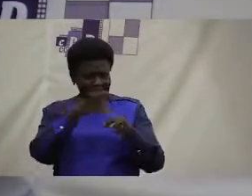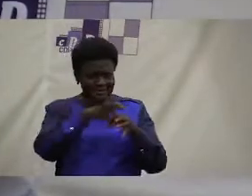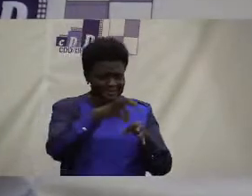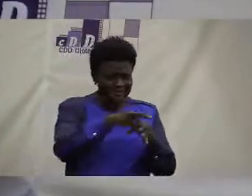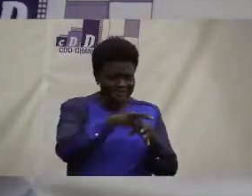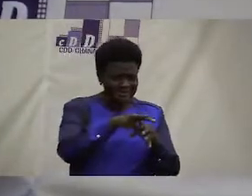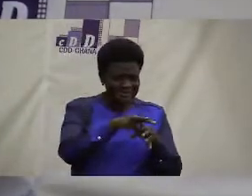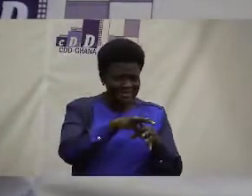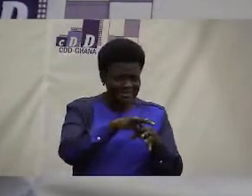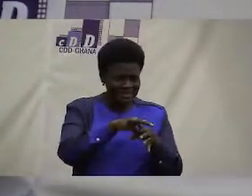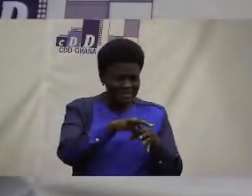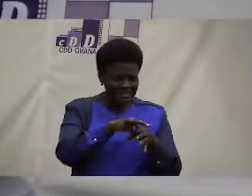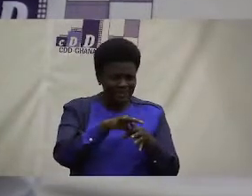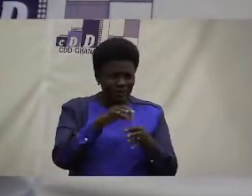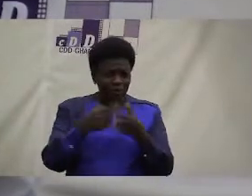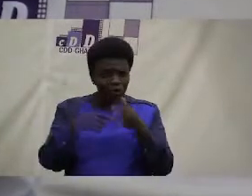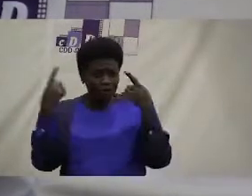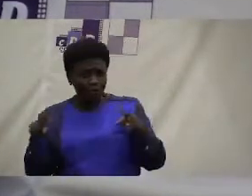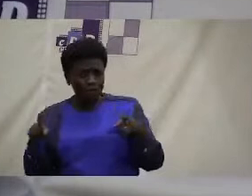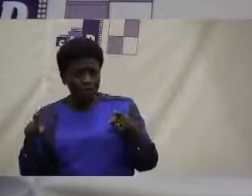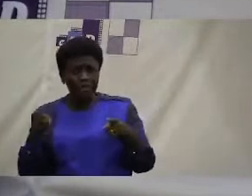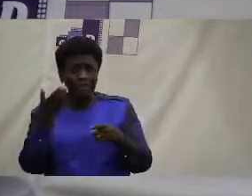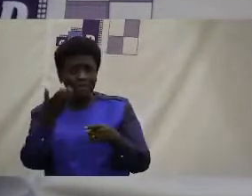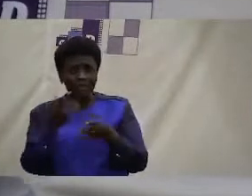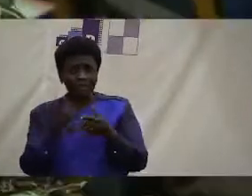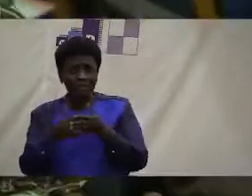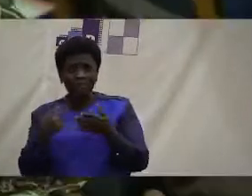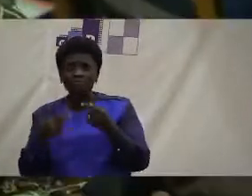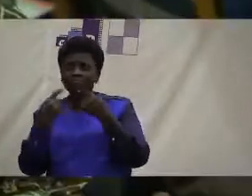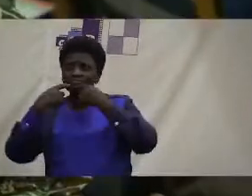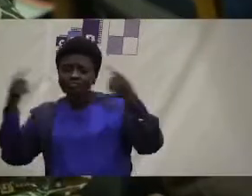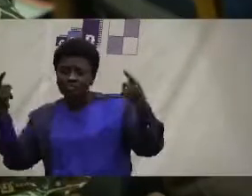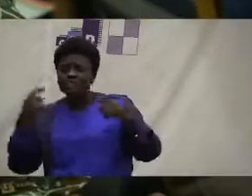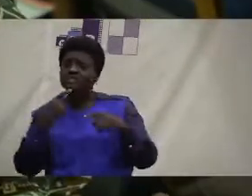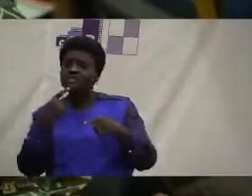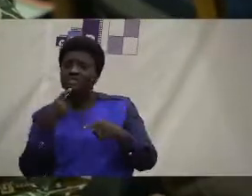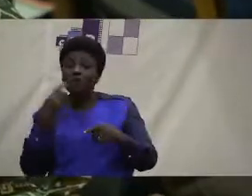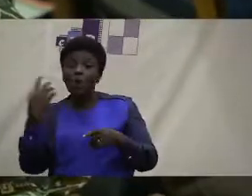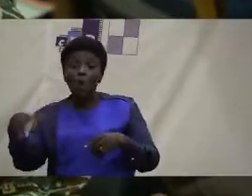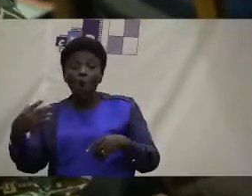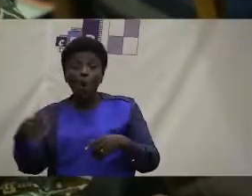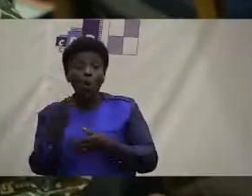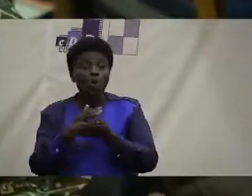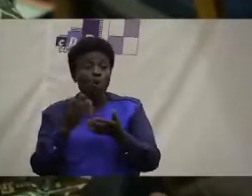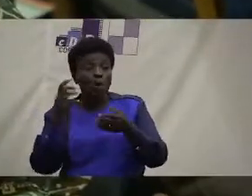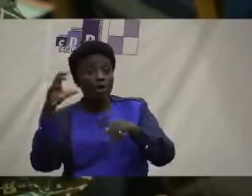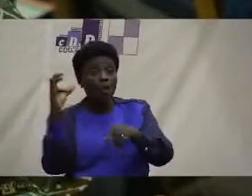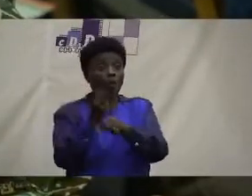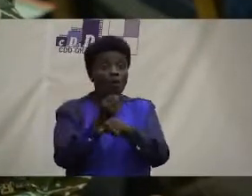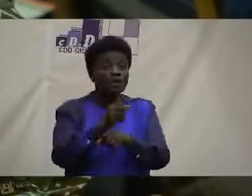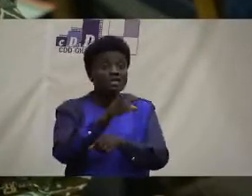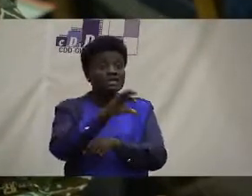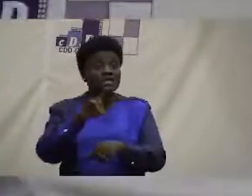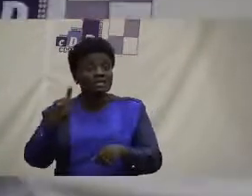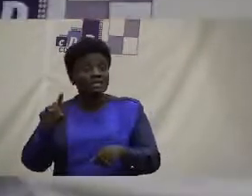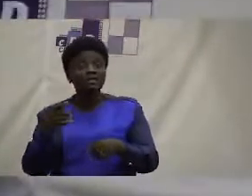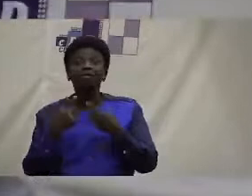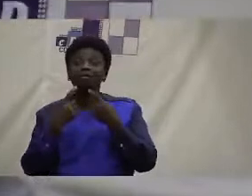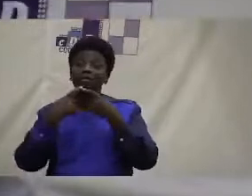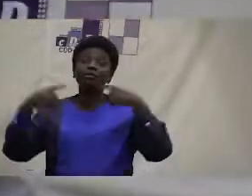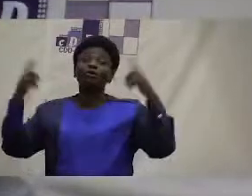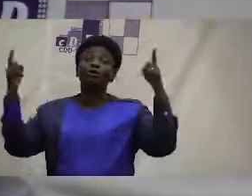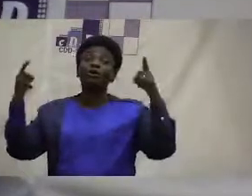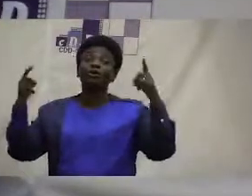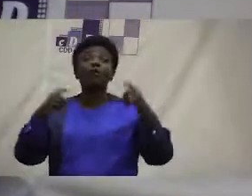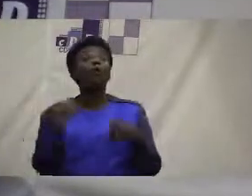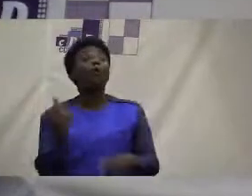our handbook will be cloned and they will go and make announcement and say that somebody has won. CDD Ghana has proclaimed